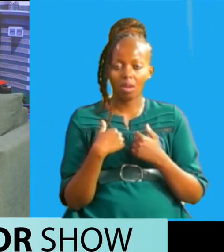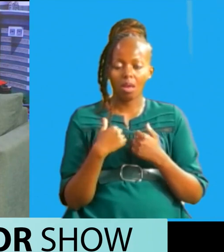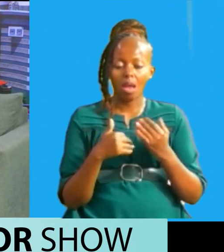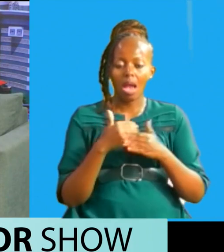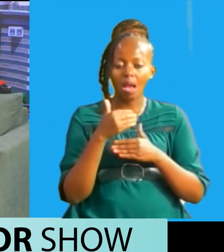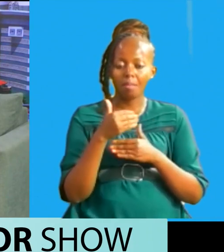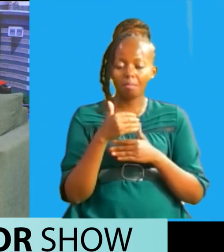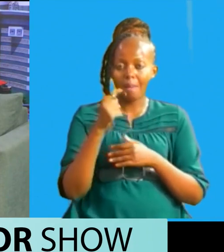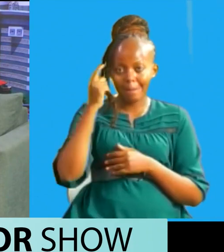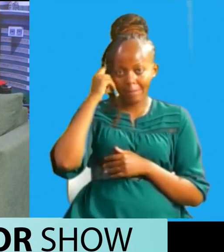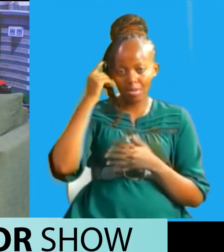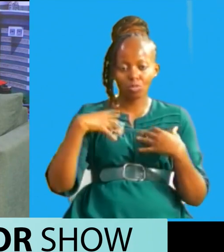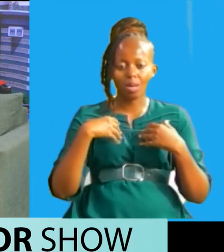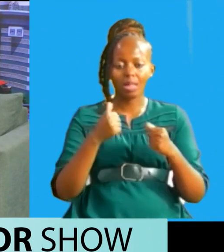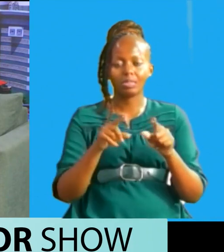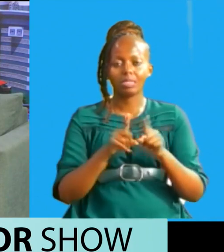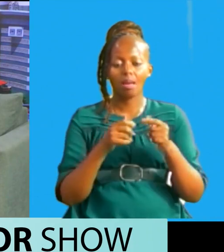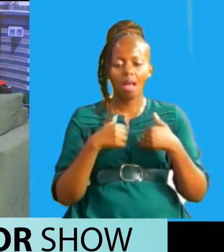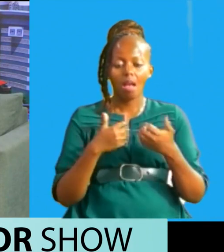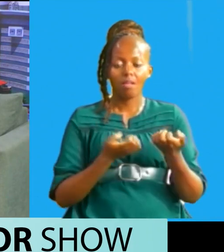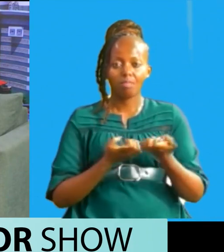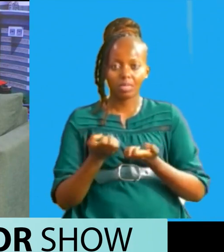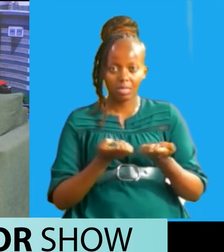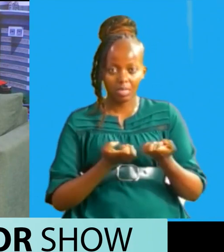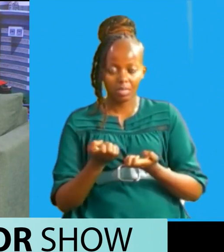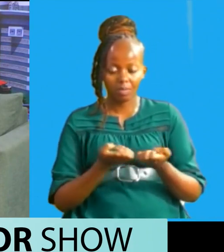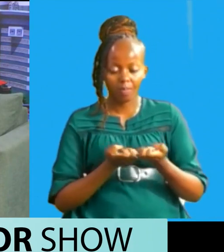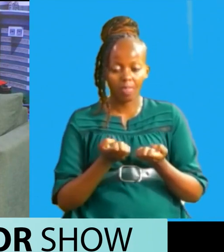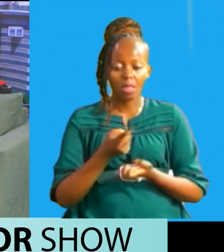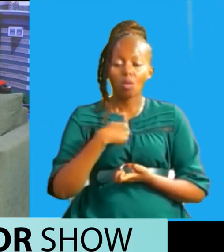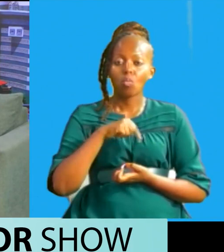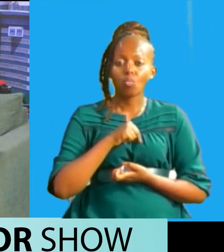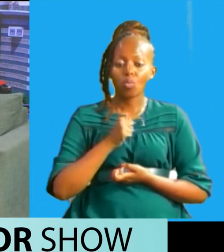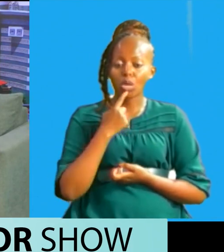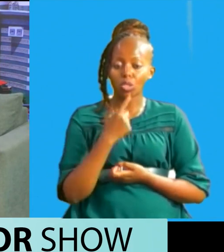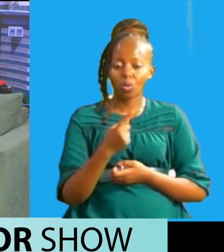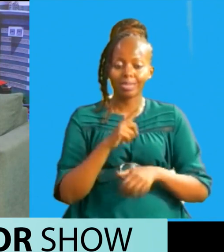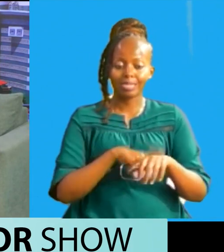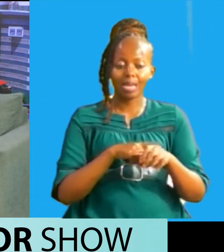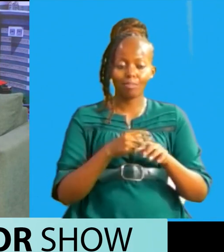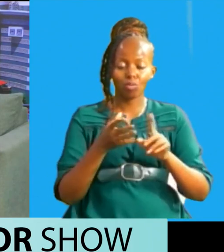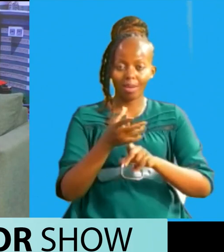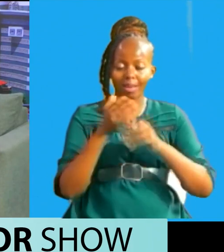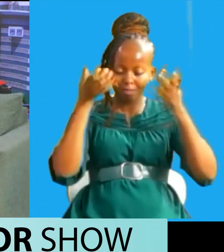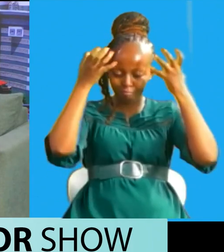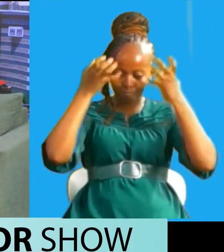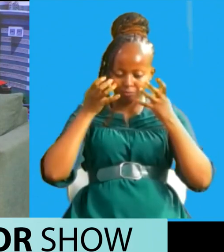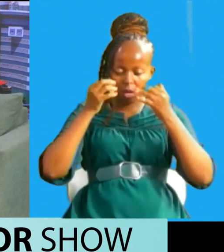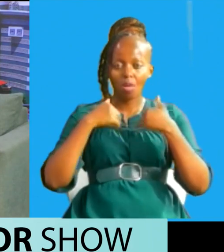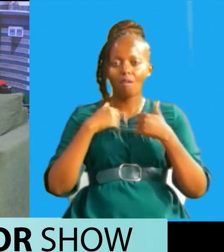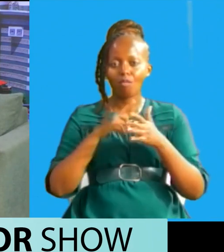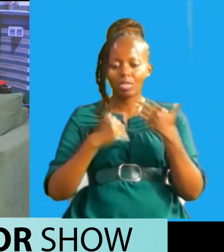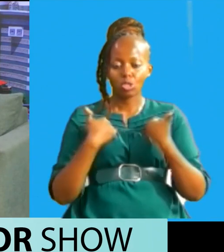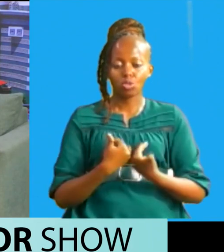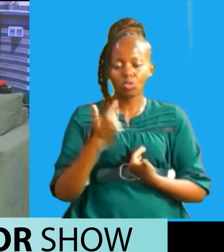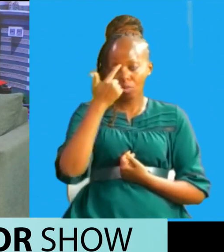also entrepreneurship, and we were told during our crowning we will wear suits